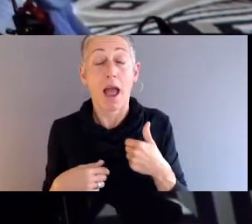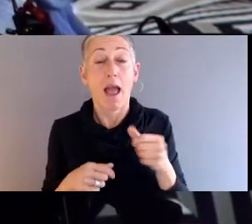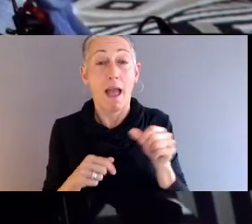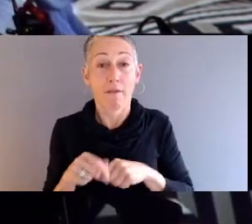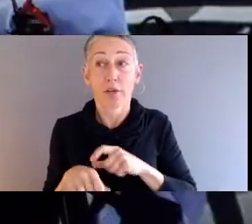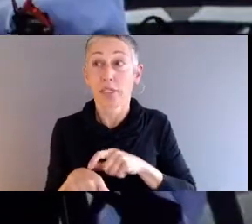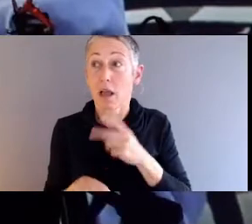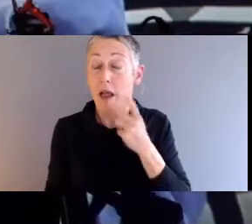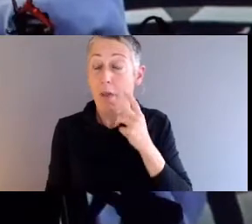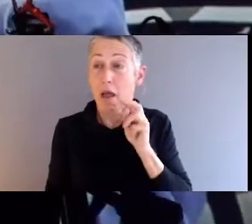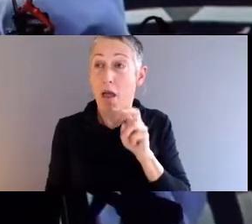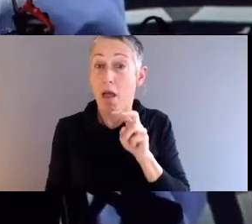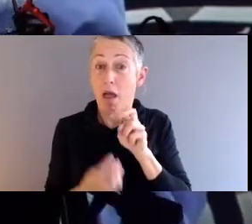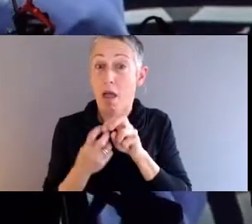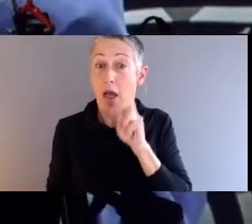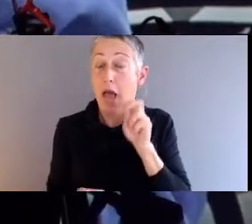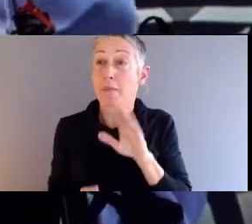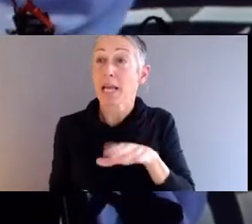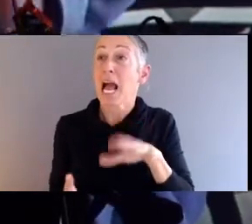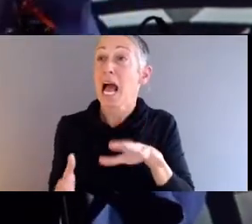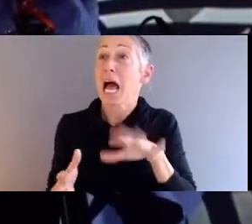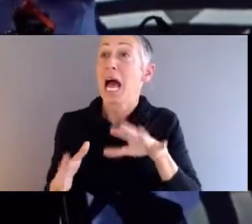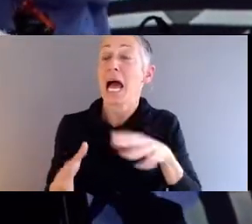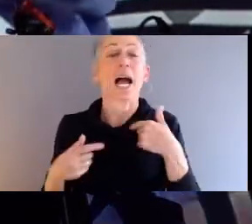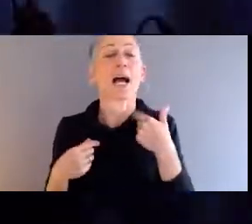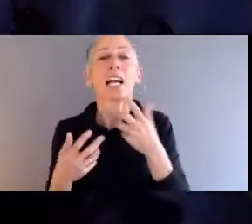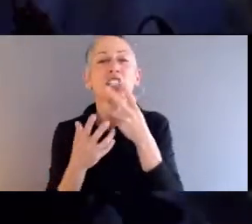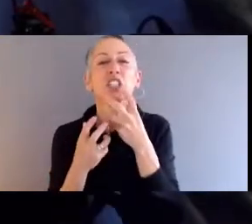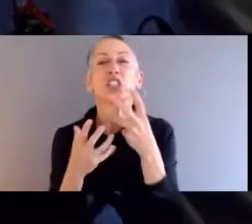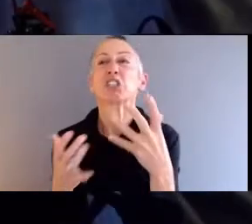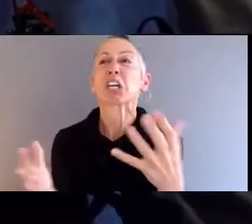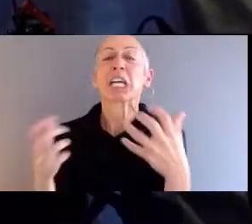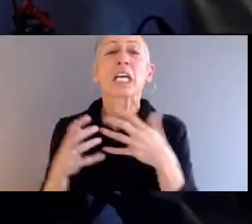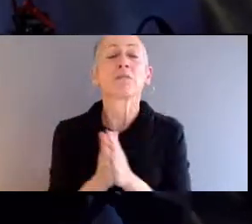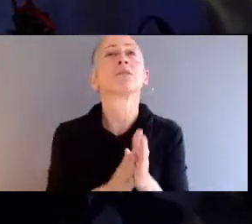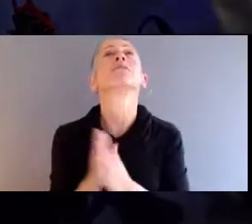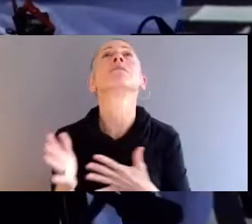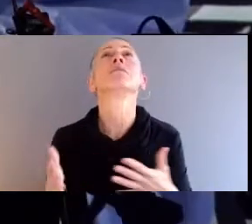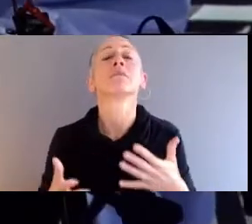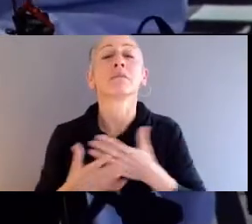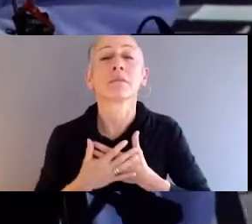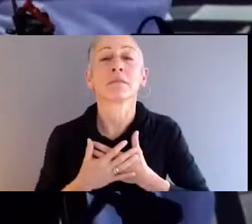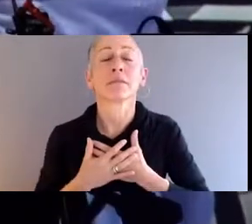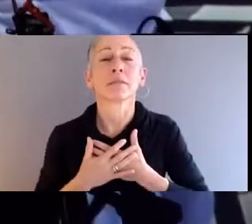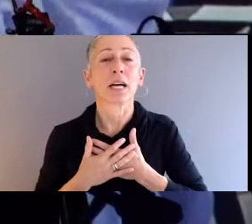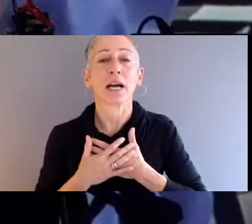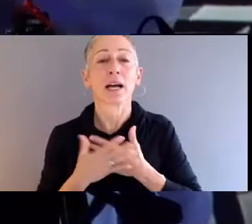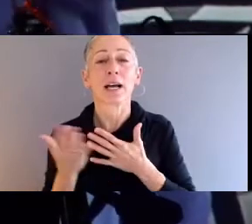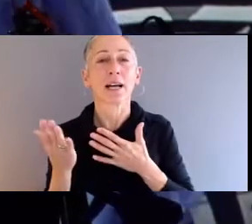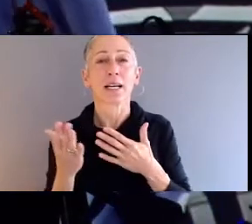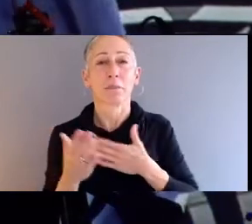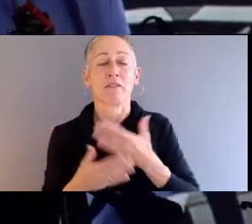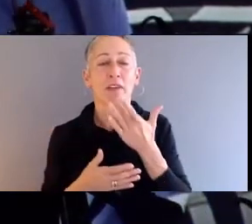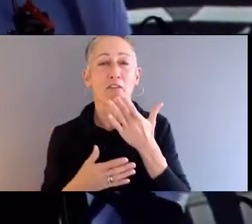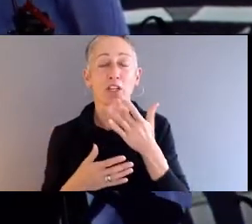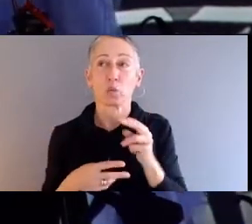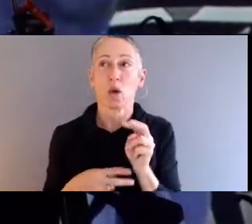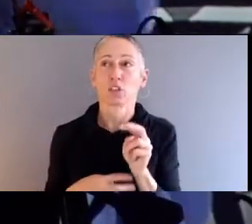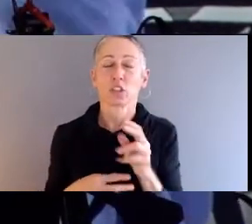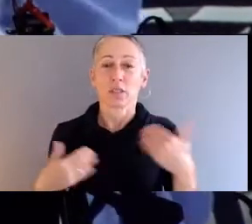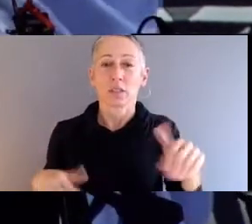I go, get it, Kimmy! I scream. My voice hits this register. It's just my favorite thing ever. And then